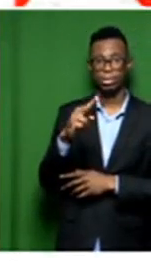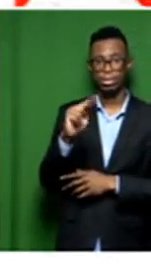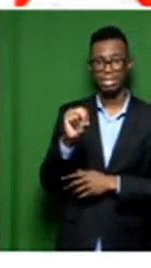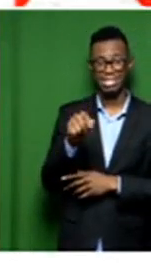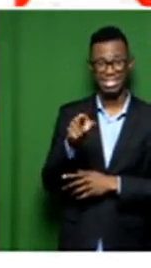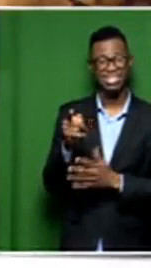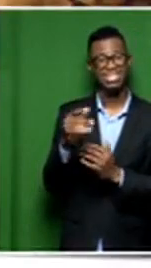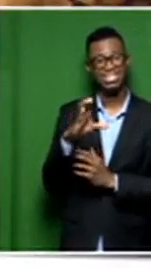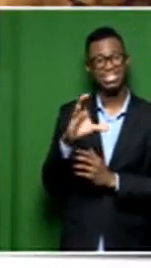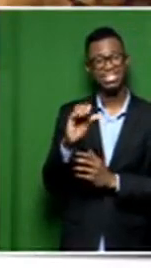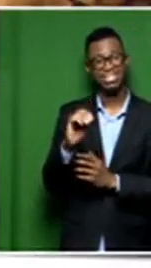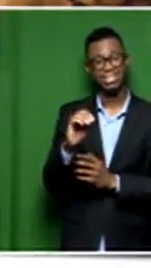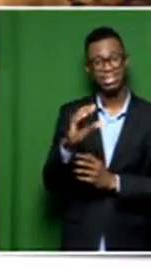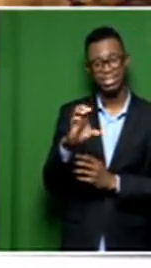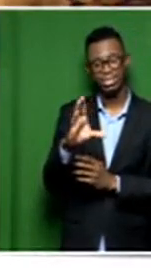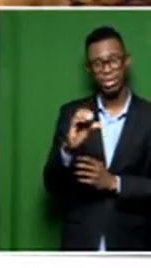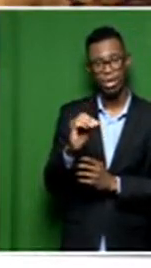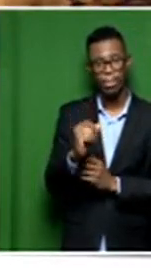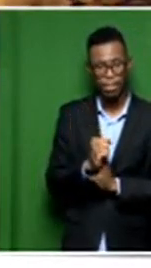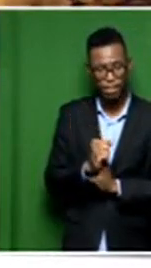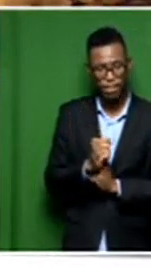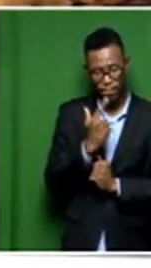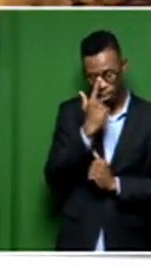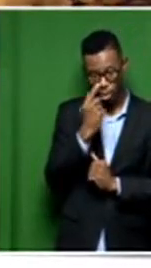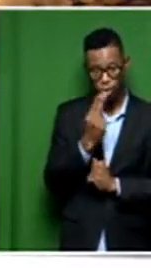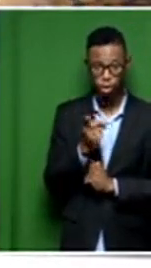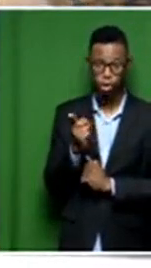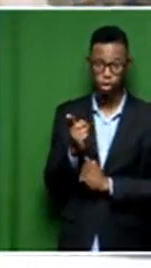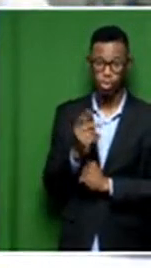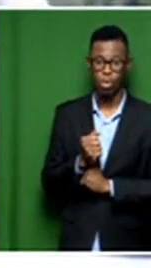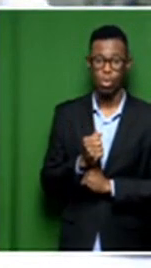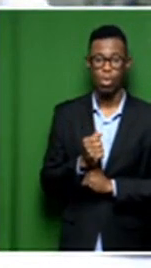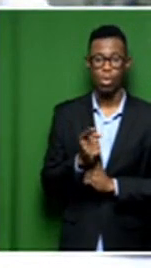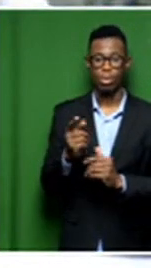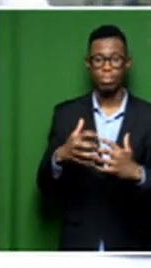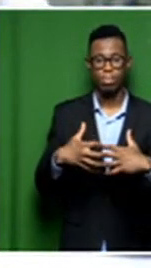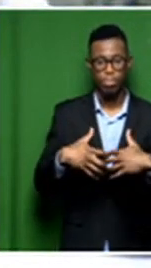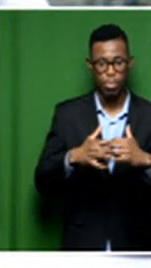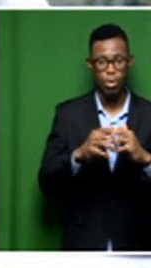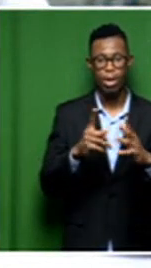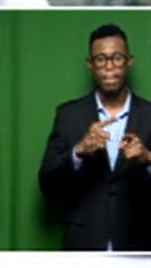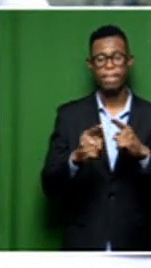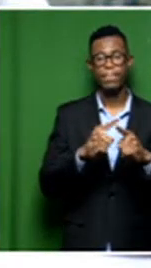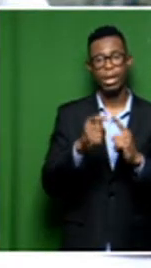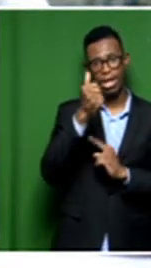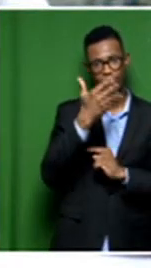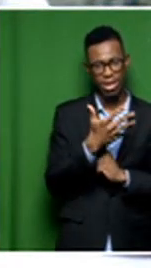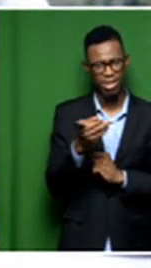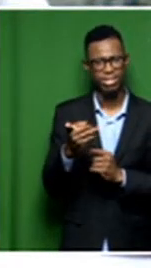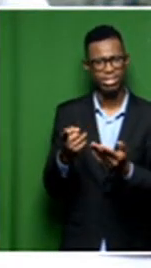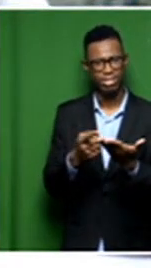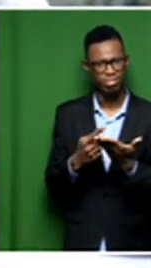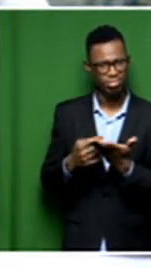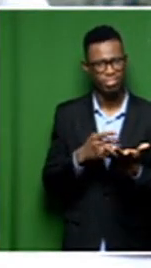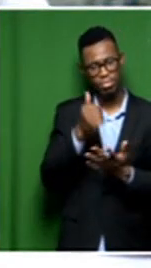Wilson-Prangley is the CEO, and as well as she is the founder of Play Africa, speaking to us about